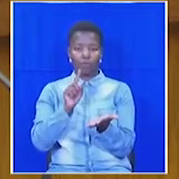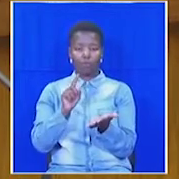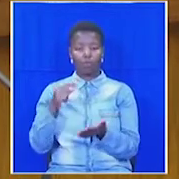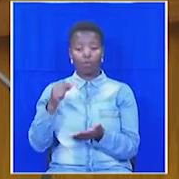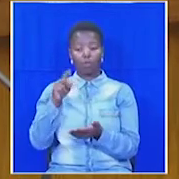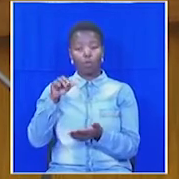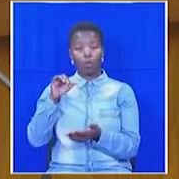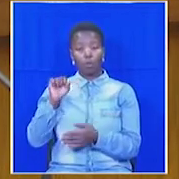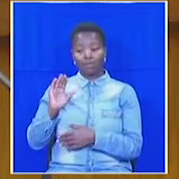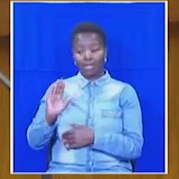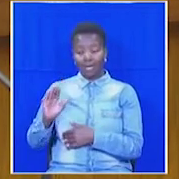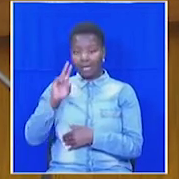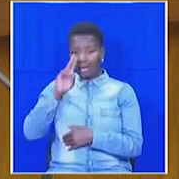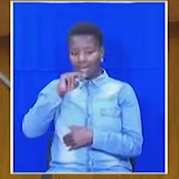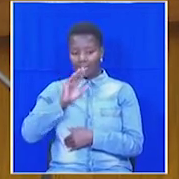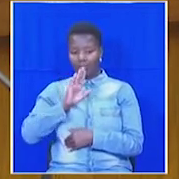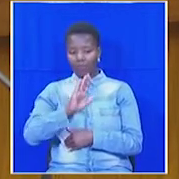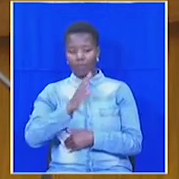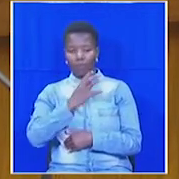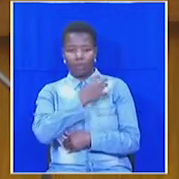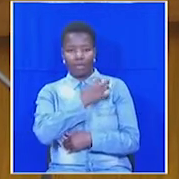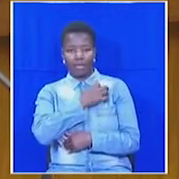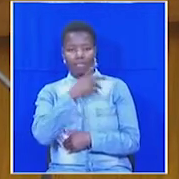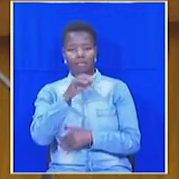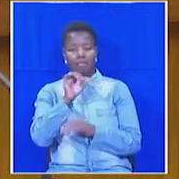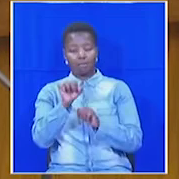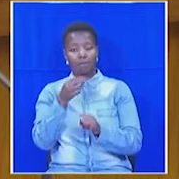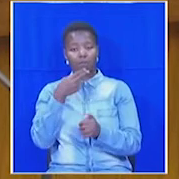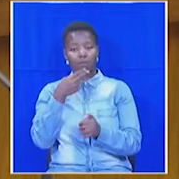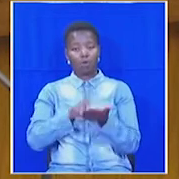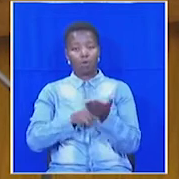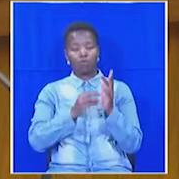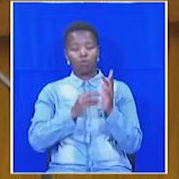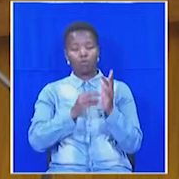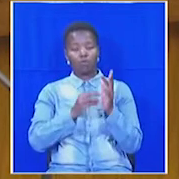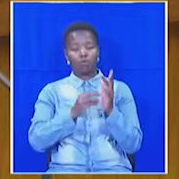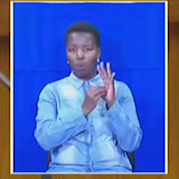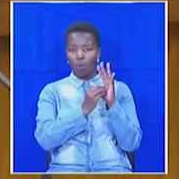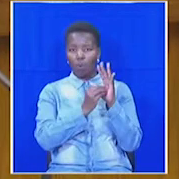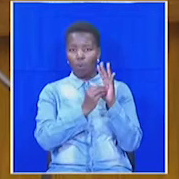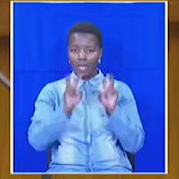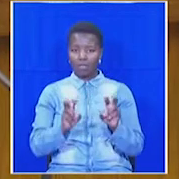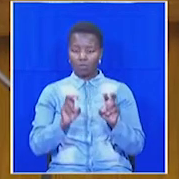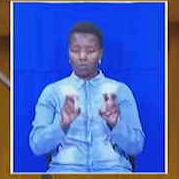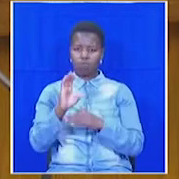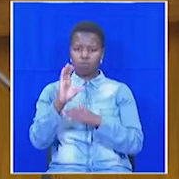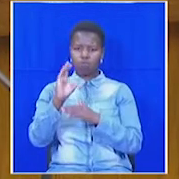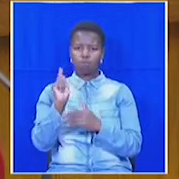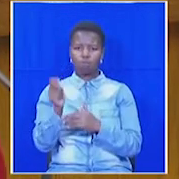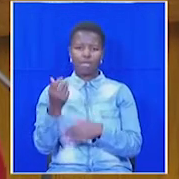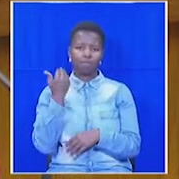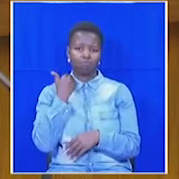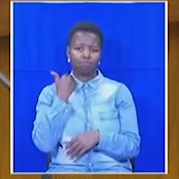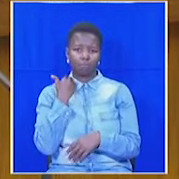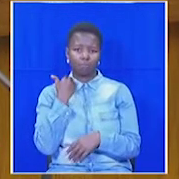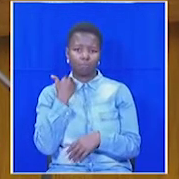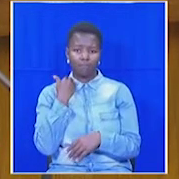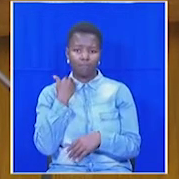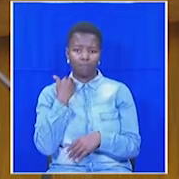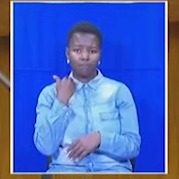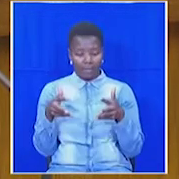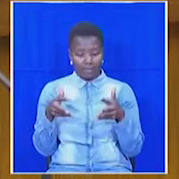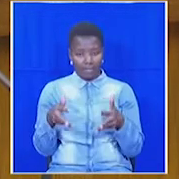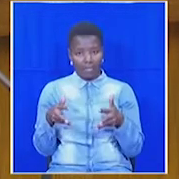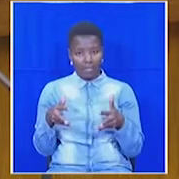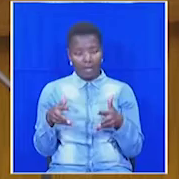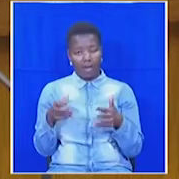you, Minister, to secure ESCOM coal contracts at inflated prices. And now, it is workers and